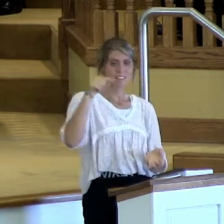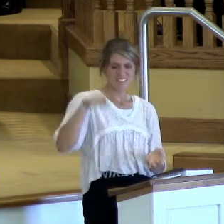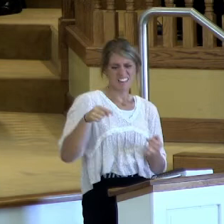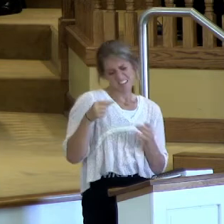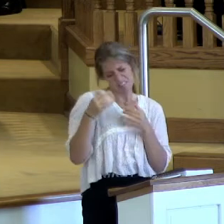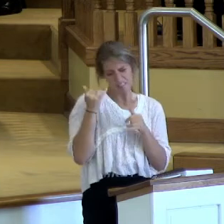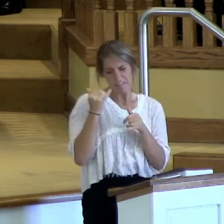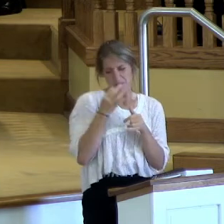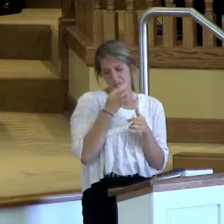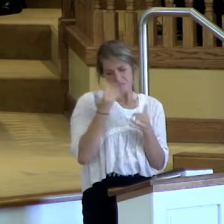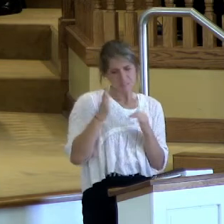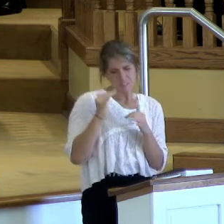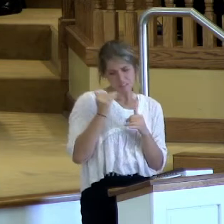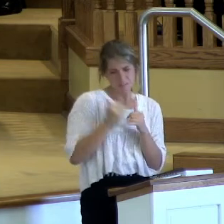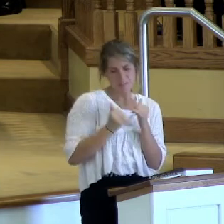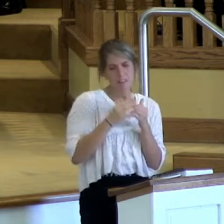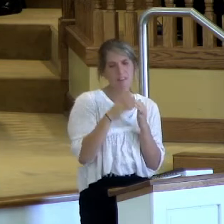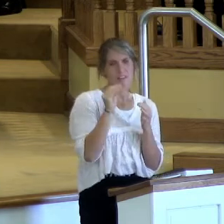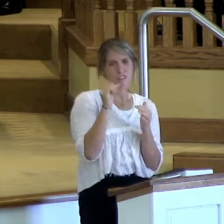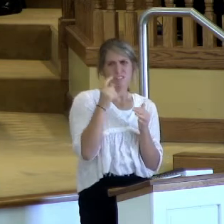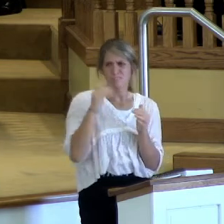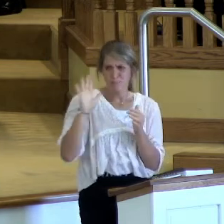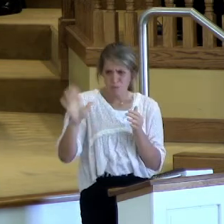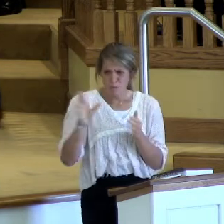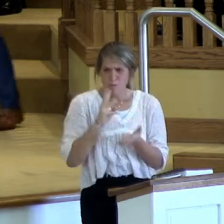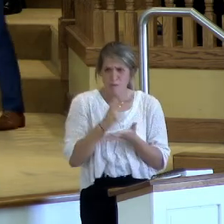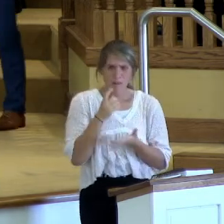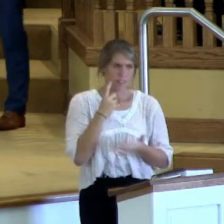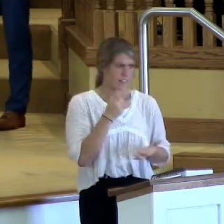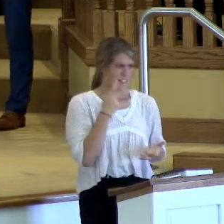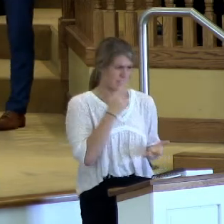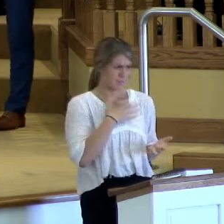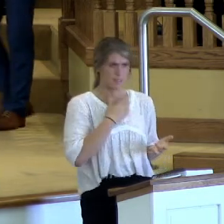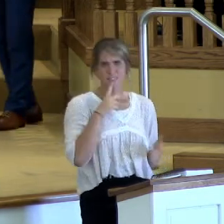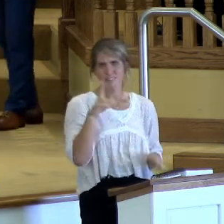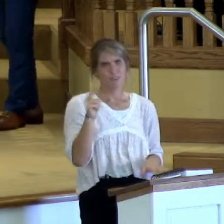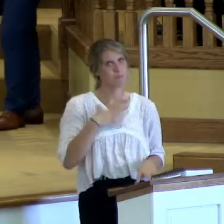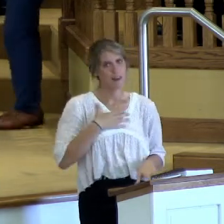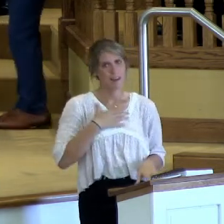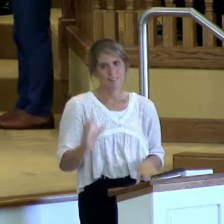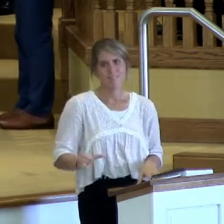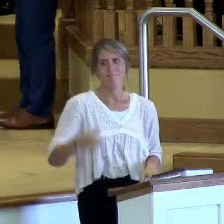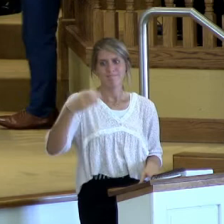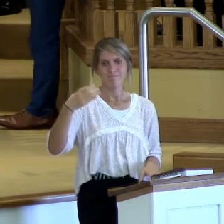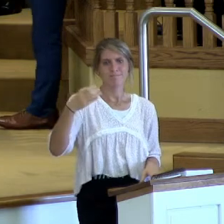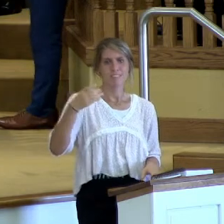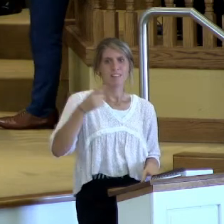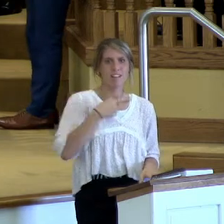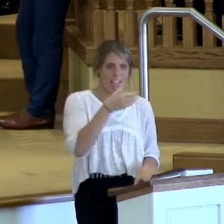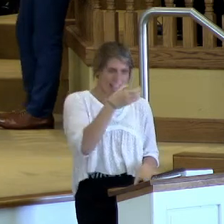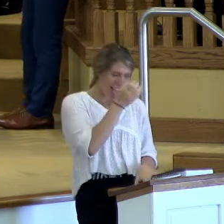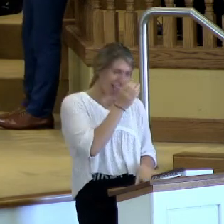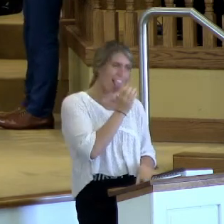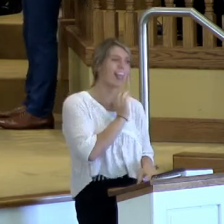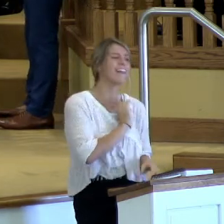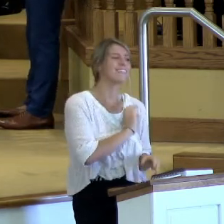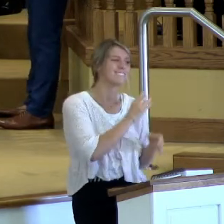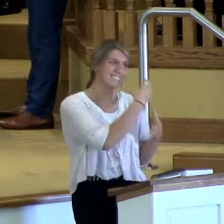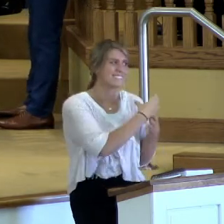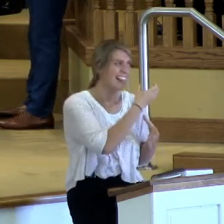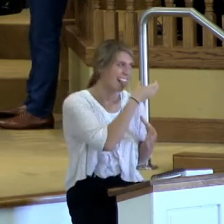the end. And Josh said, is that your water bottle or mine? I said, I think it's mine. He goes, no, that's mine. He picked it up. He licks the top of the